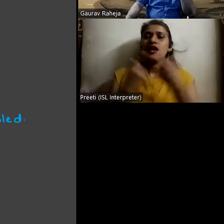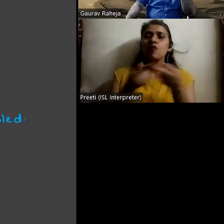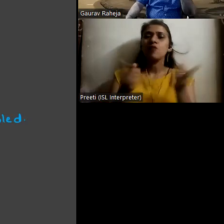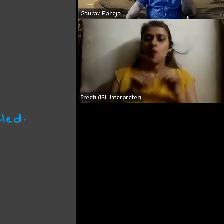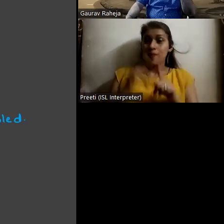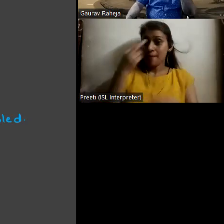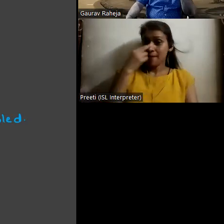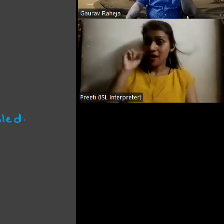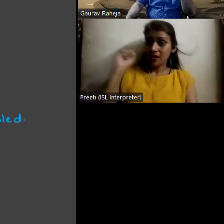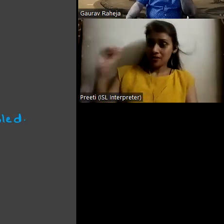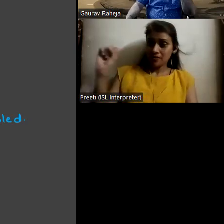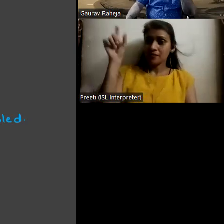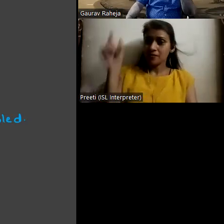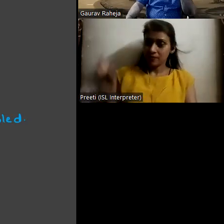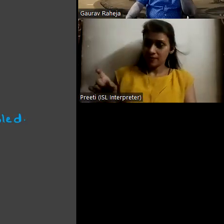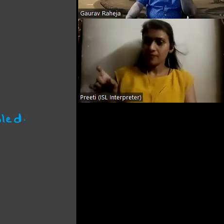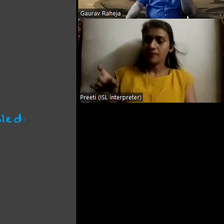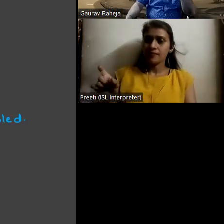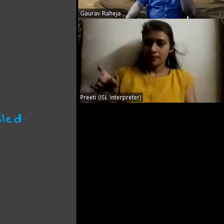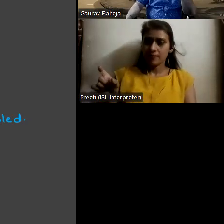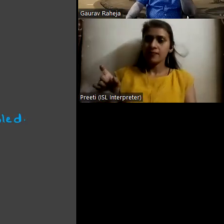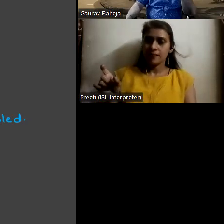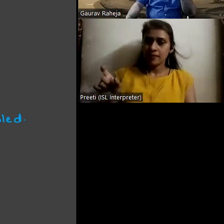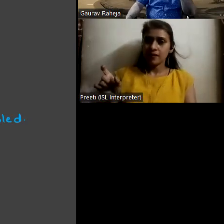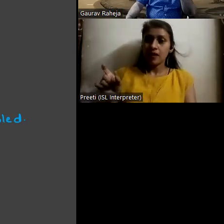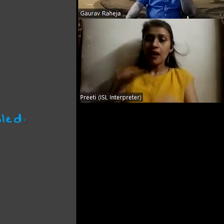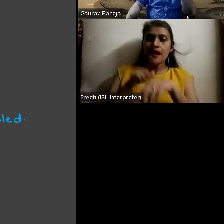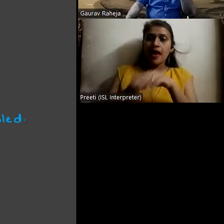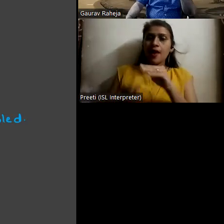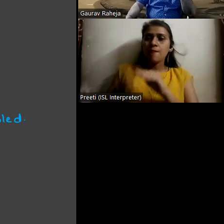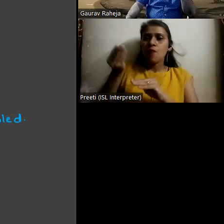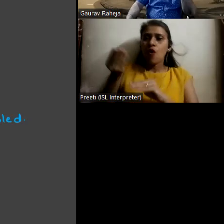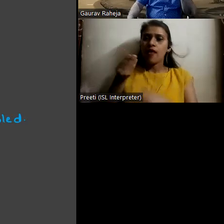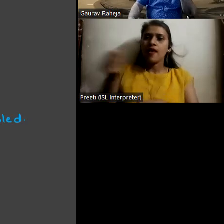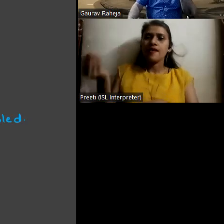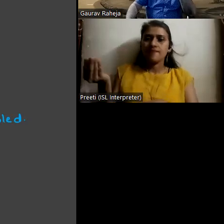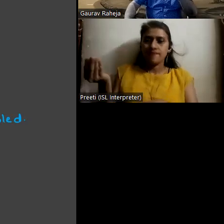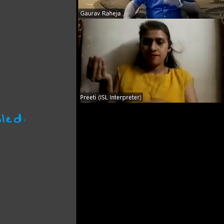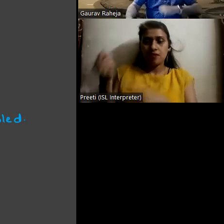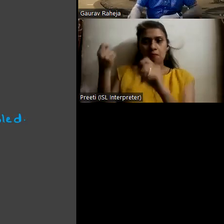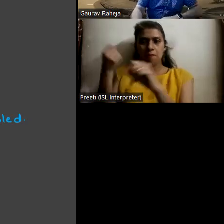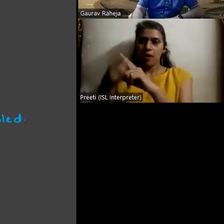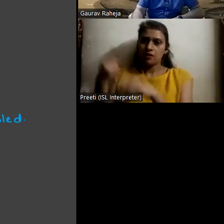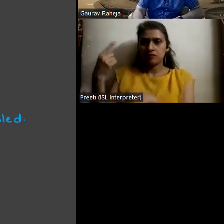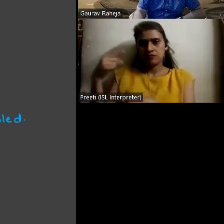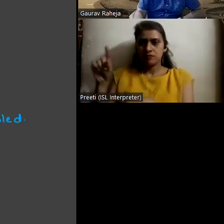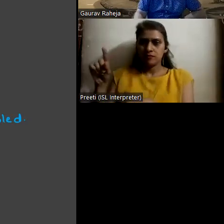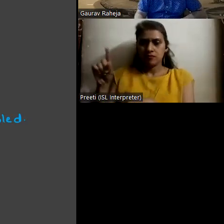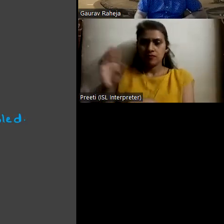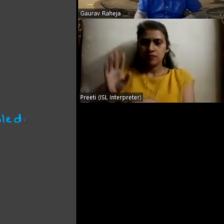visually impaired, Hmm. extra time is a reasonable accommodation, Hmm. I Very think